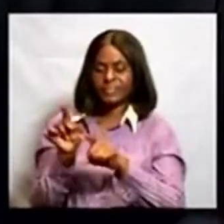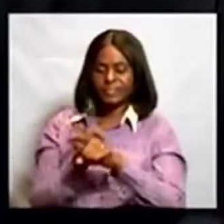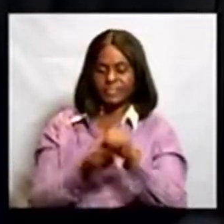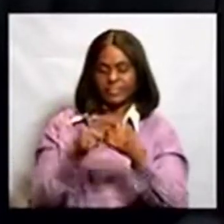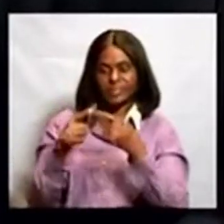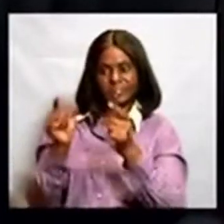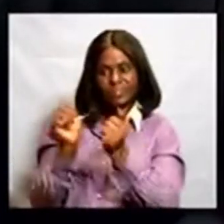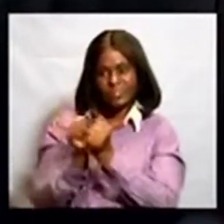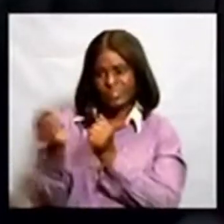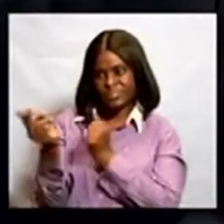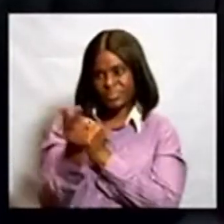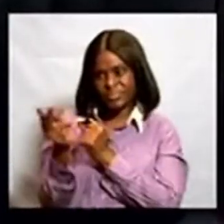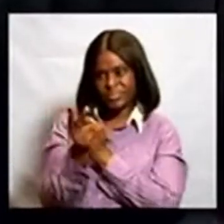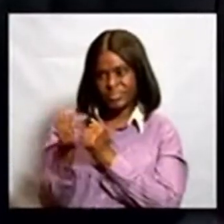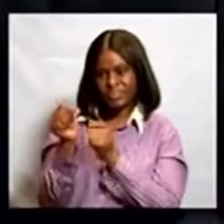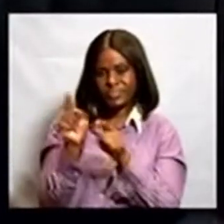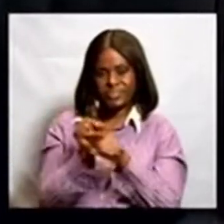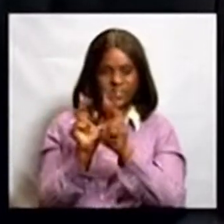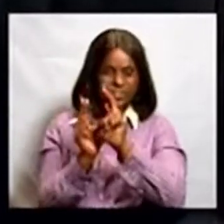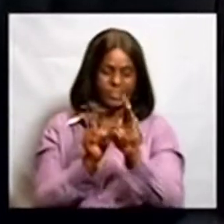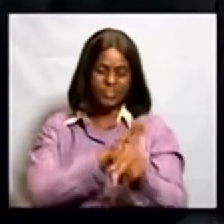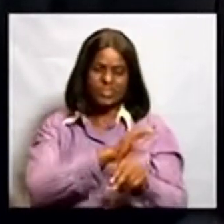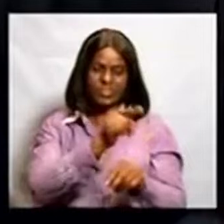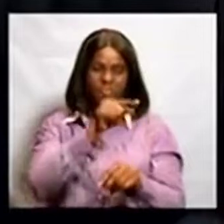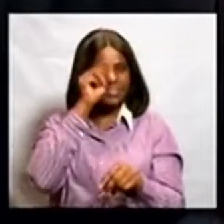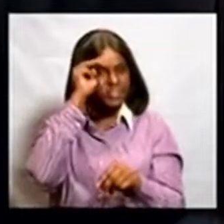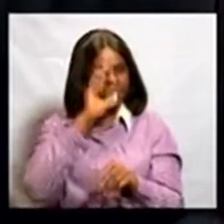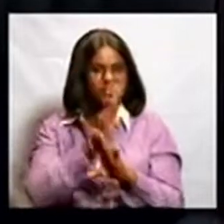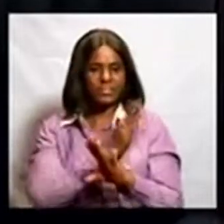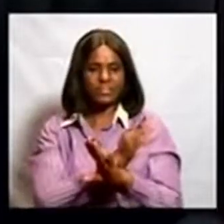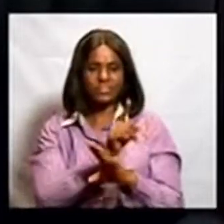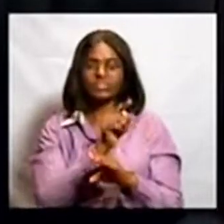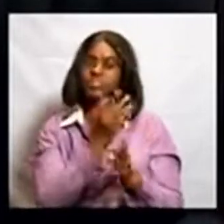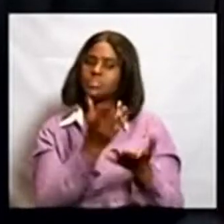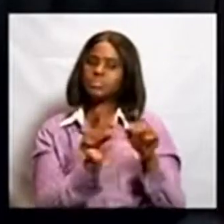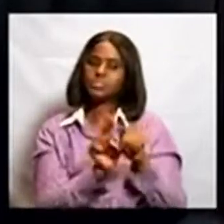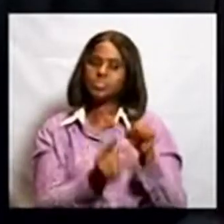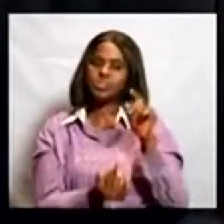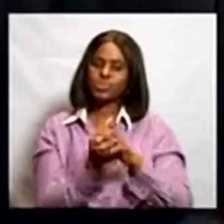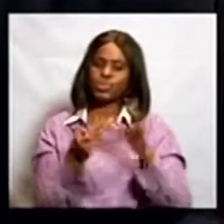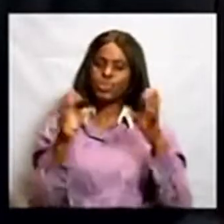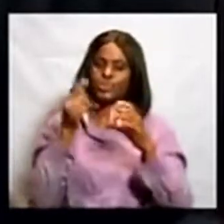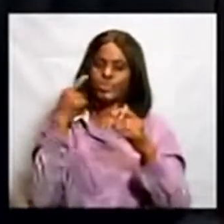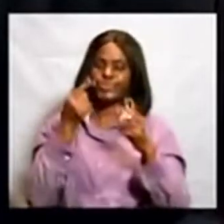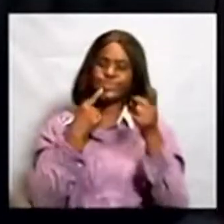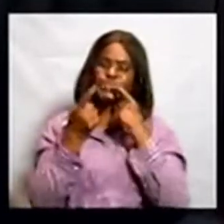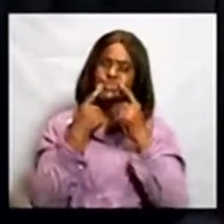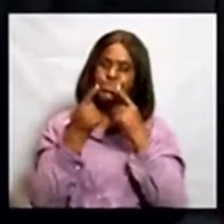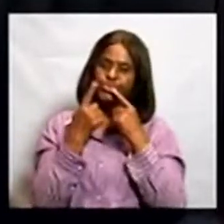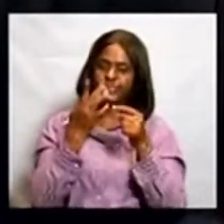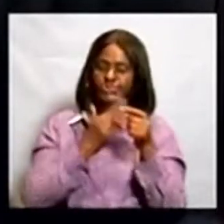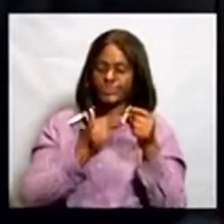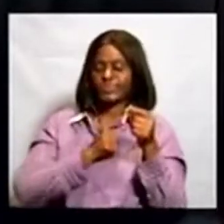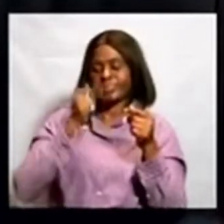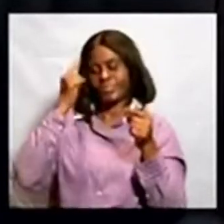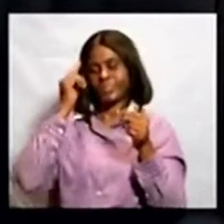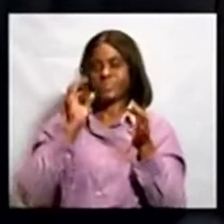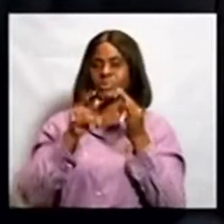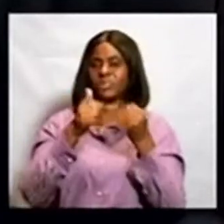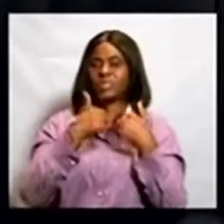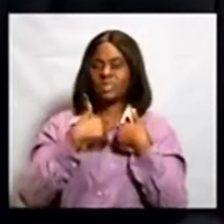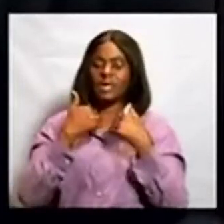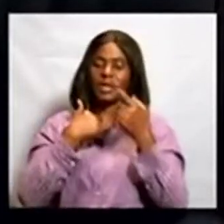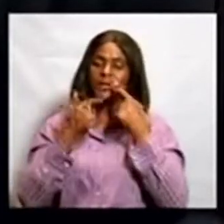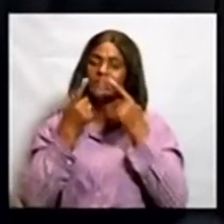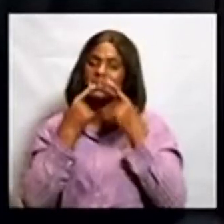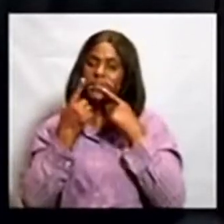between yourselves and the sponsoring ministry before this came to the committee for consideration? Because I think if you had